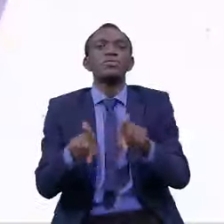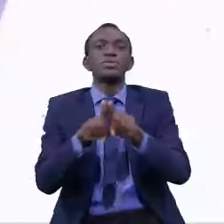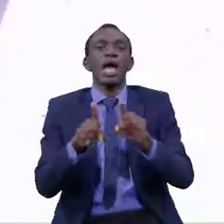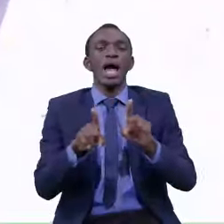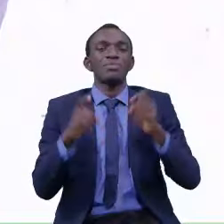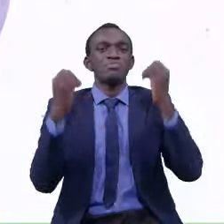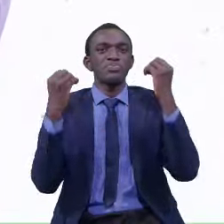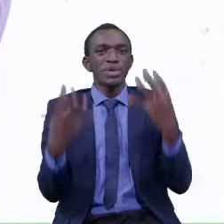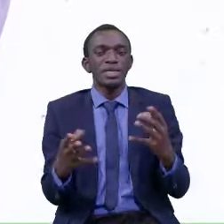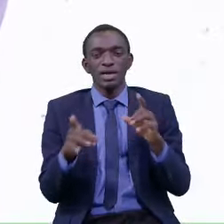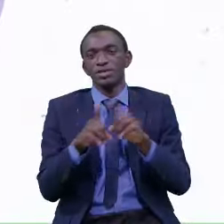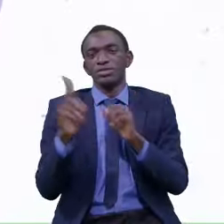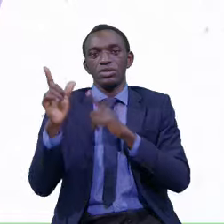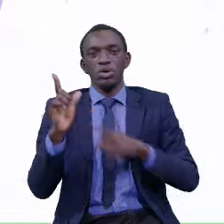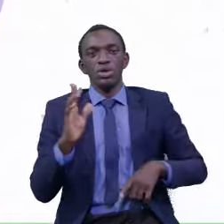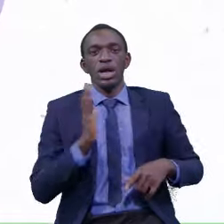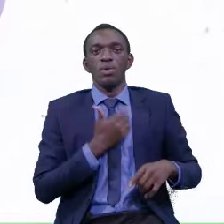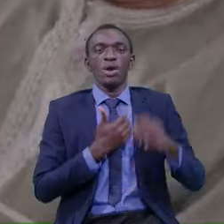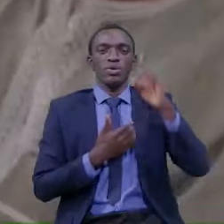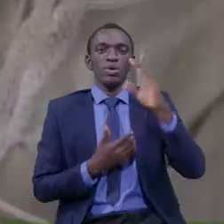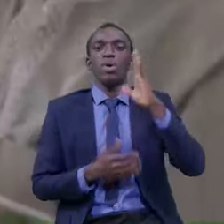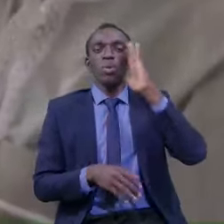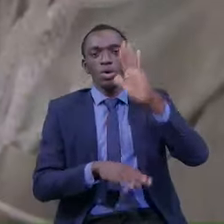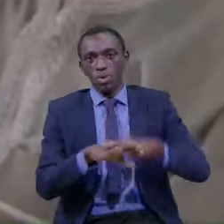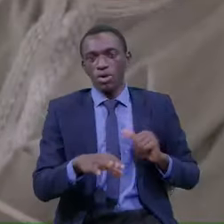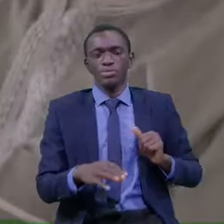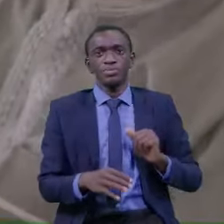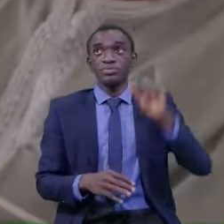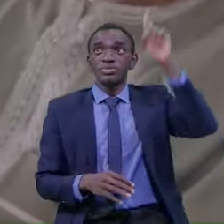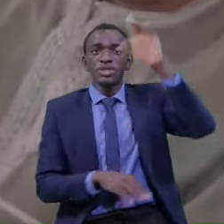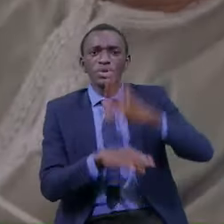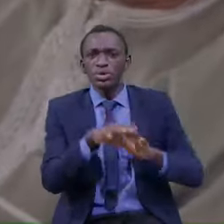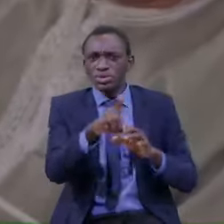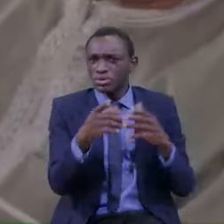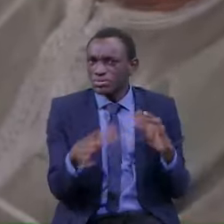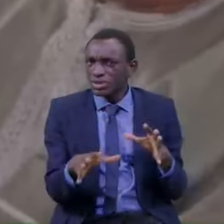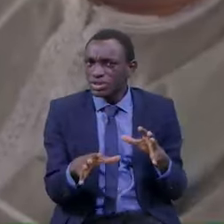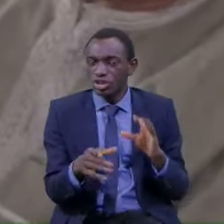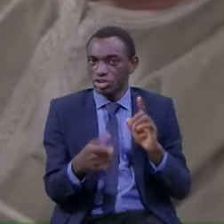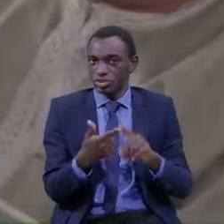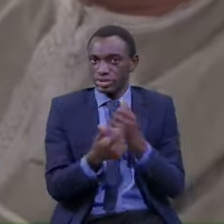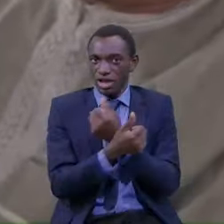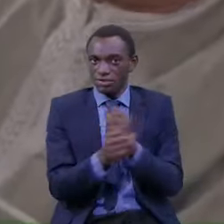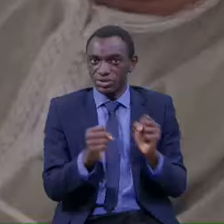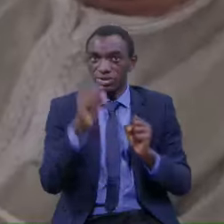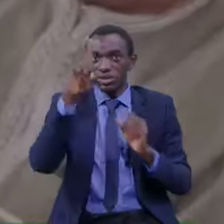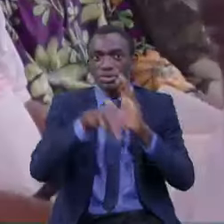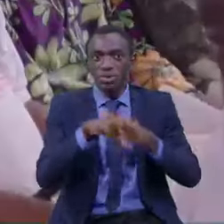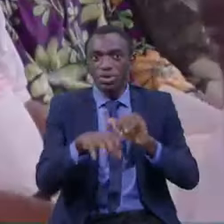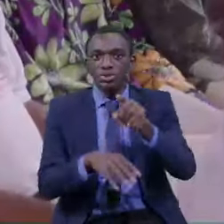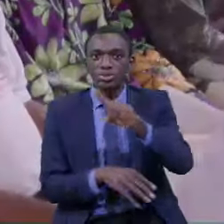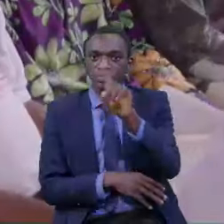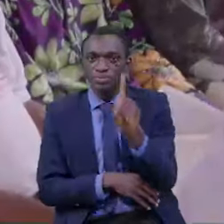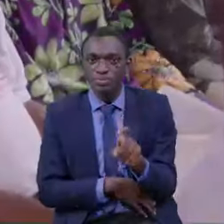call. Has he called you to salvation? Have you received the call